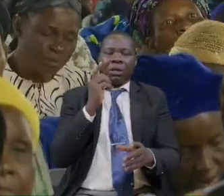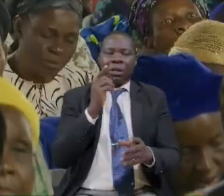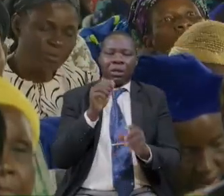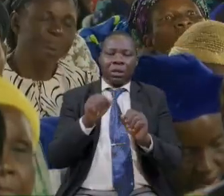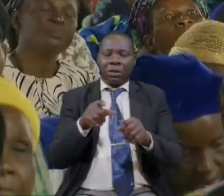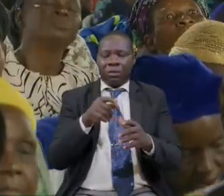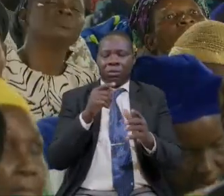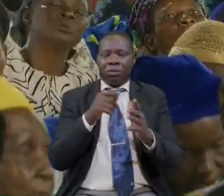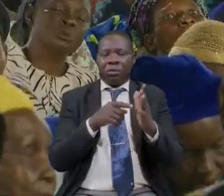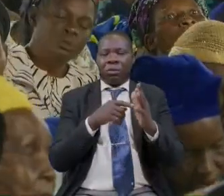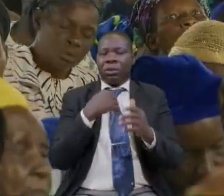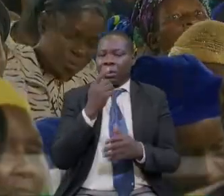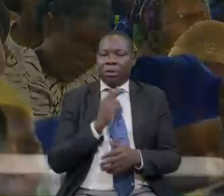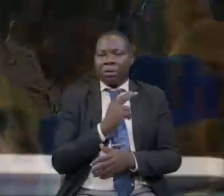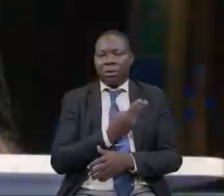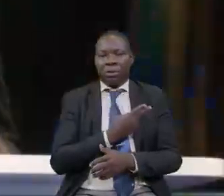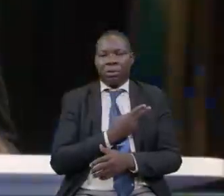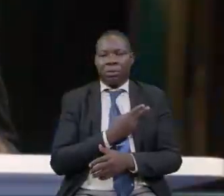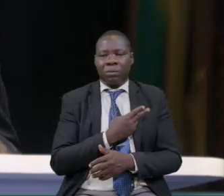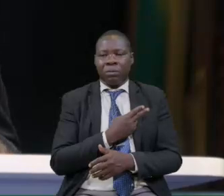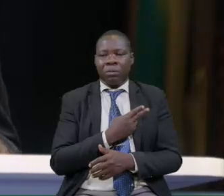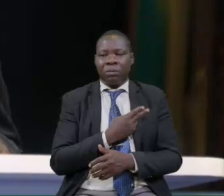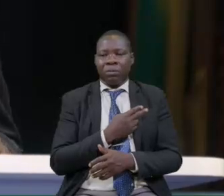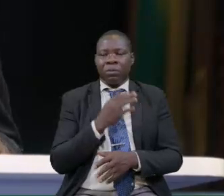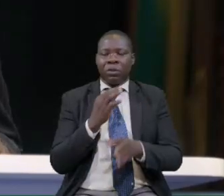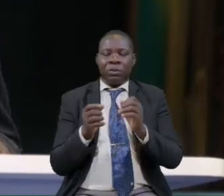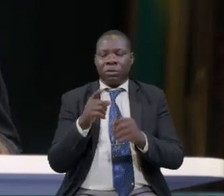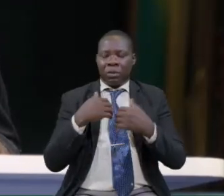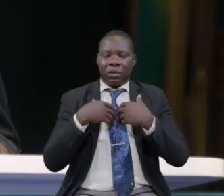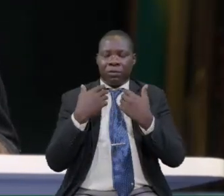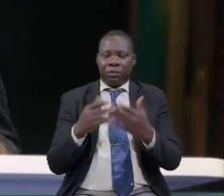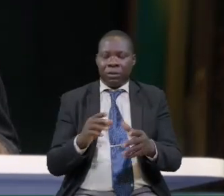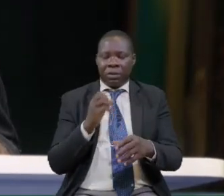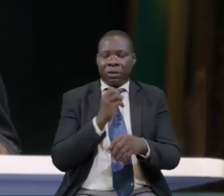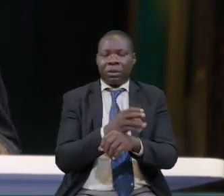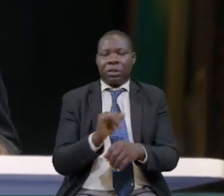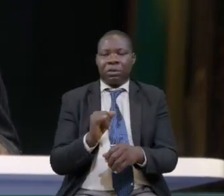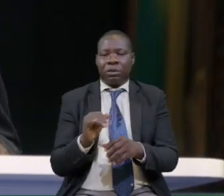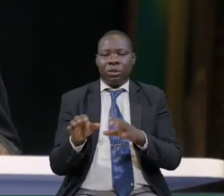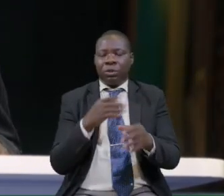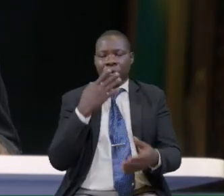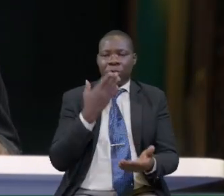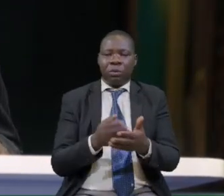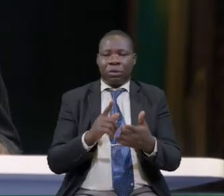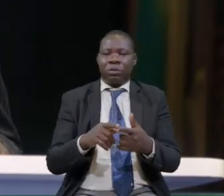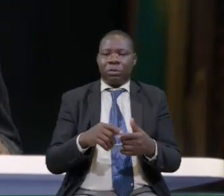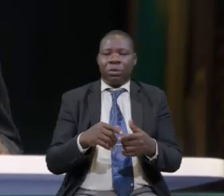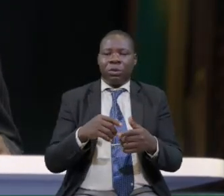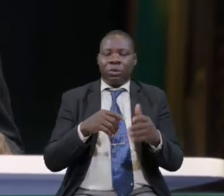If at the segment you are, you have finished canceling, do well to indicate.